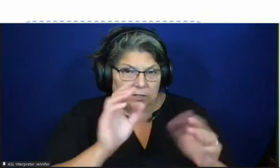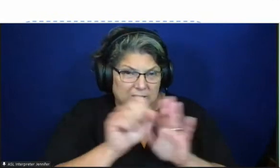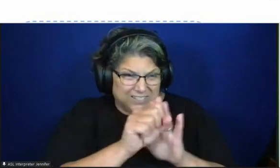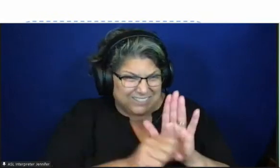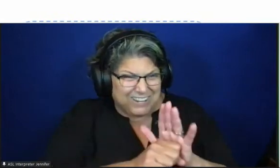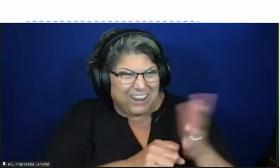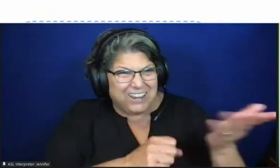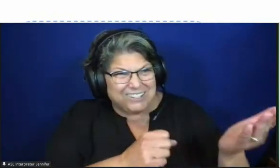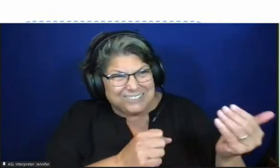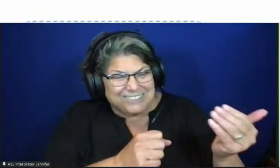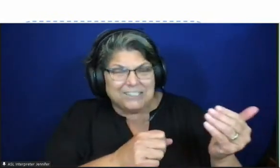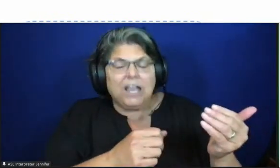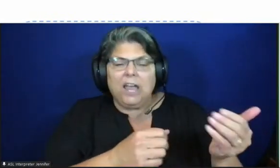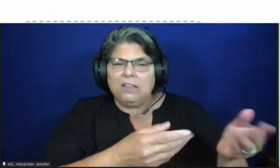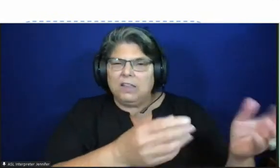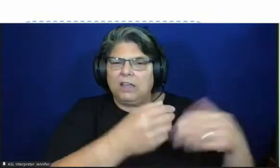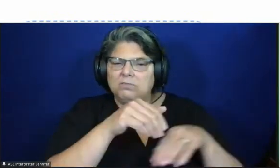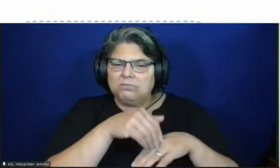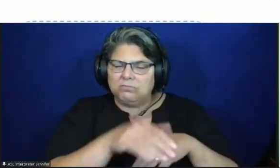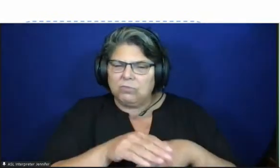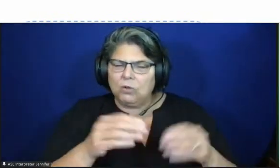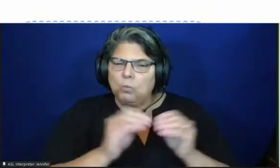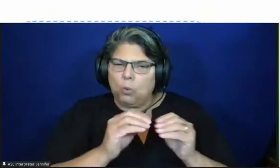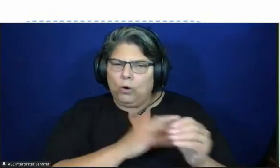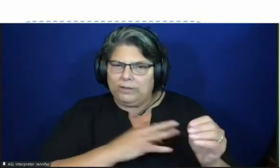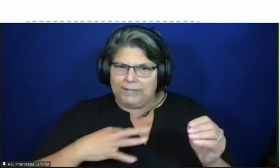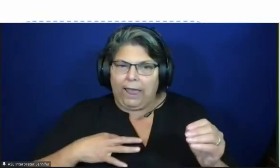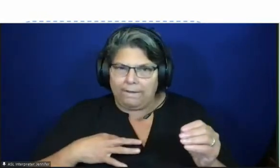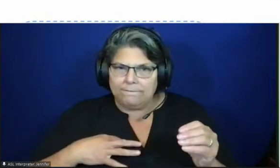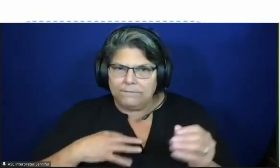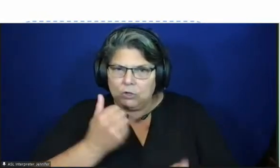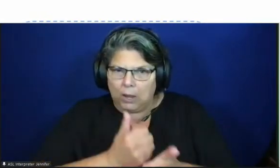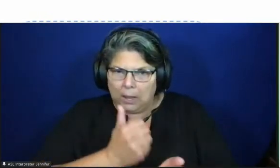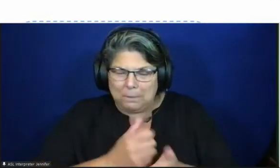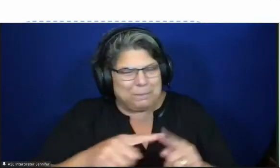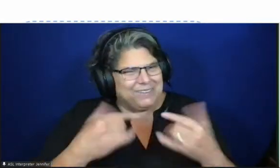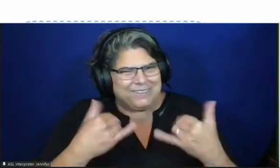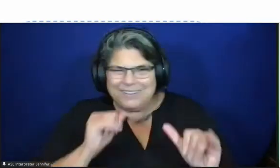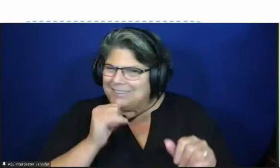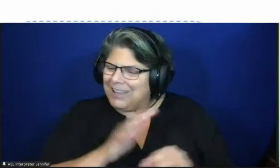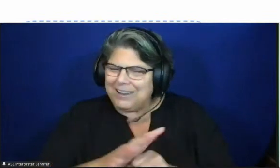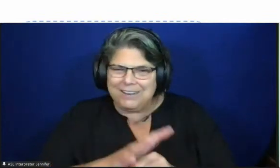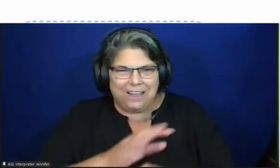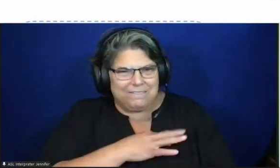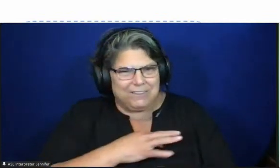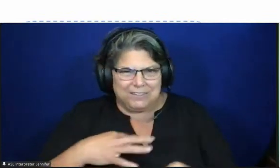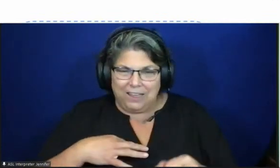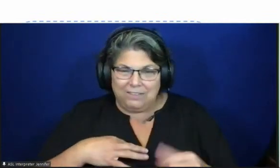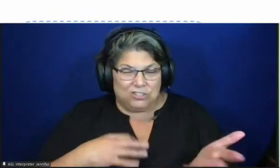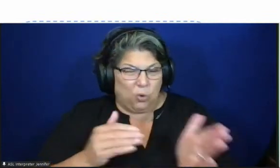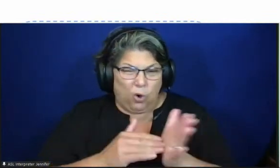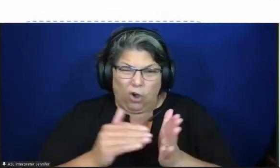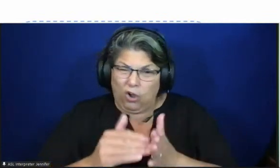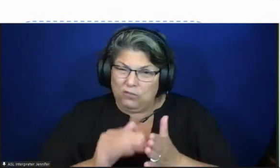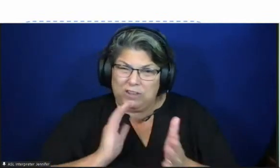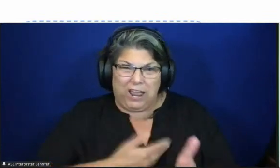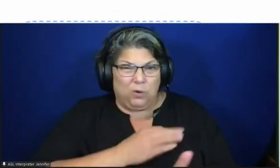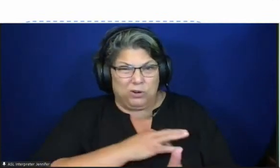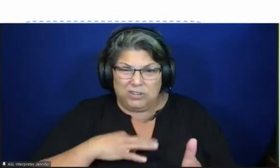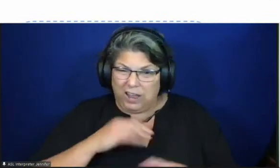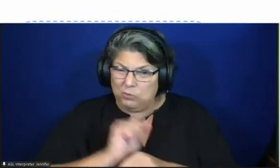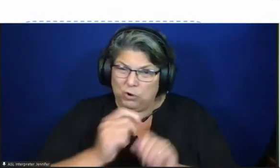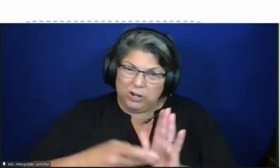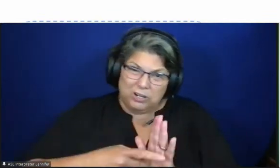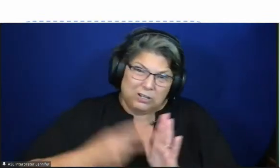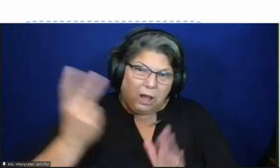received additional staff temporarily, but they're still short, so the staff is taking frequent double shifts, and